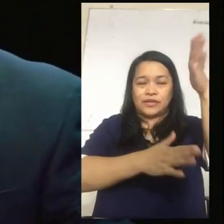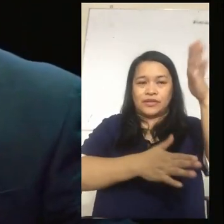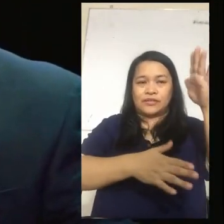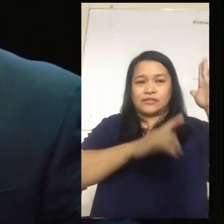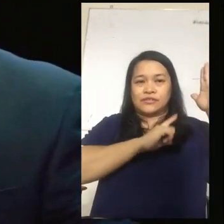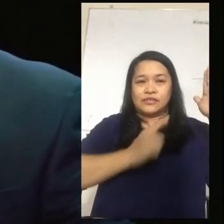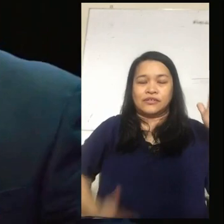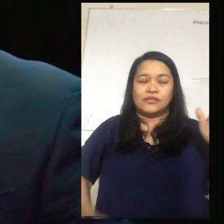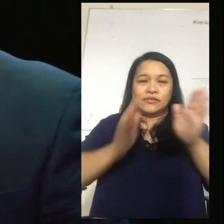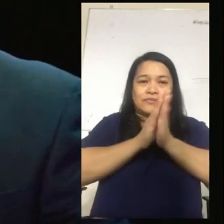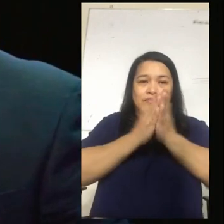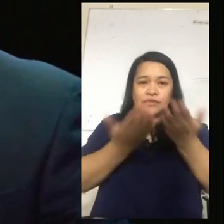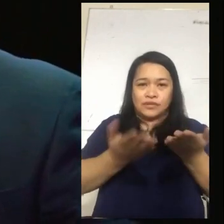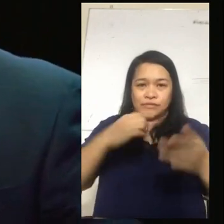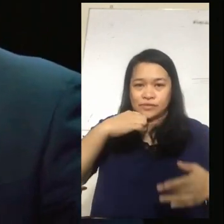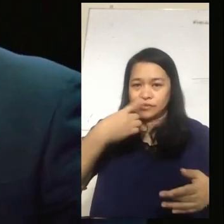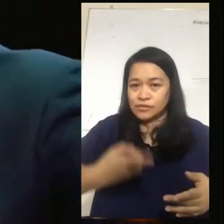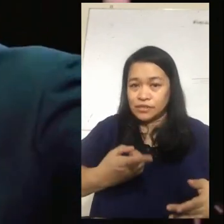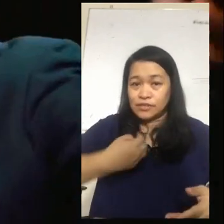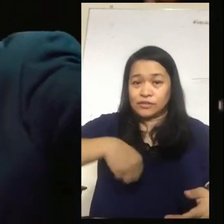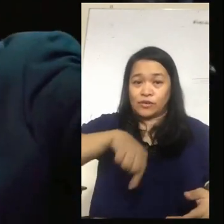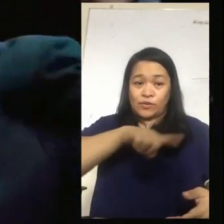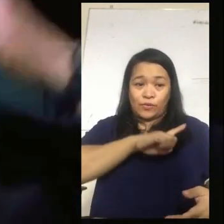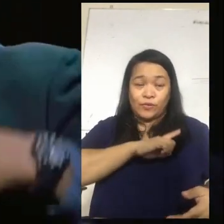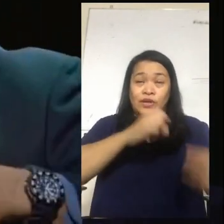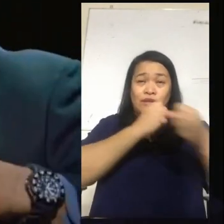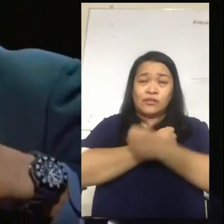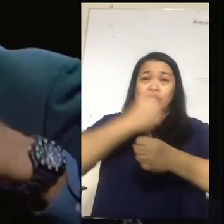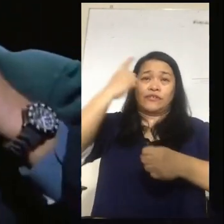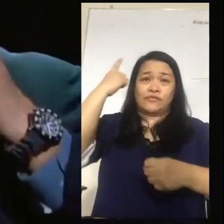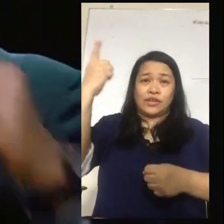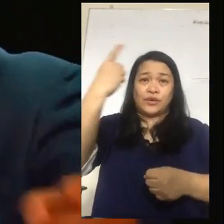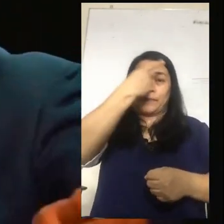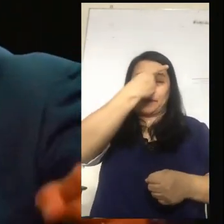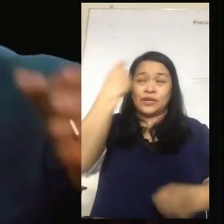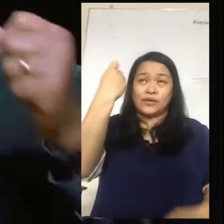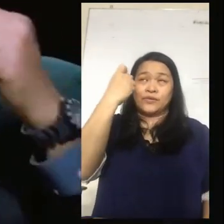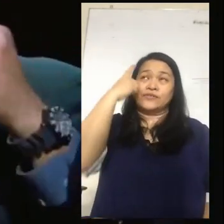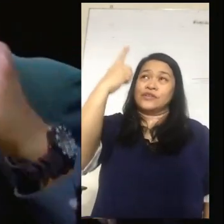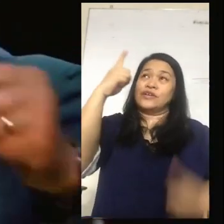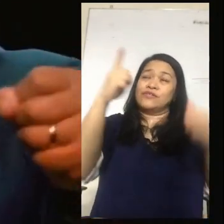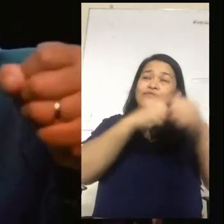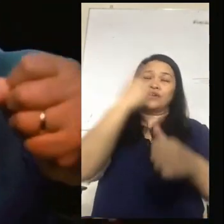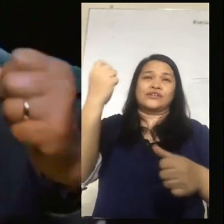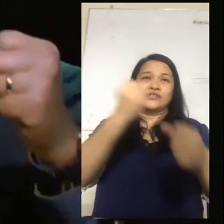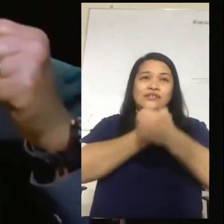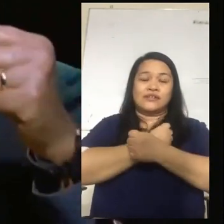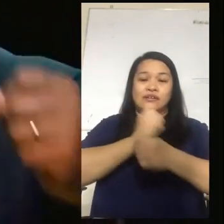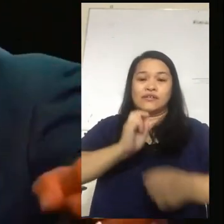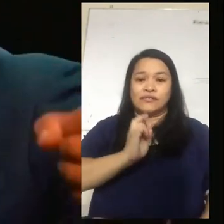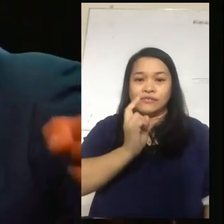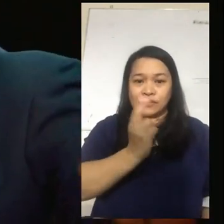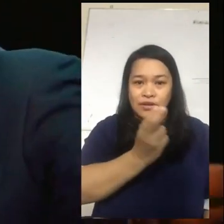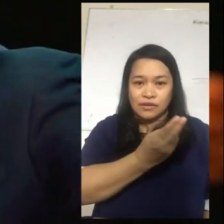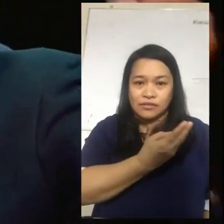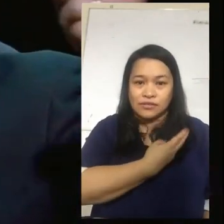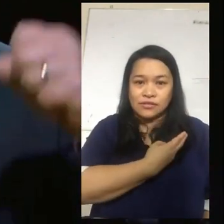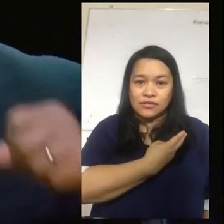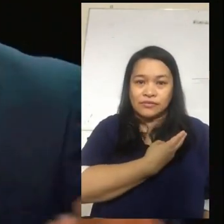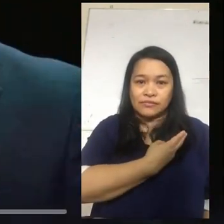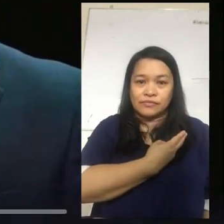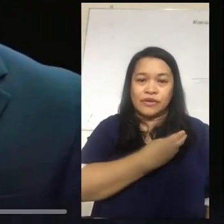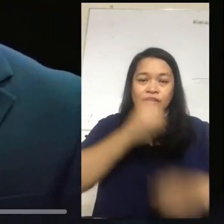the Lord. The Bible says, we love Him because He first loved